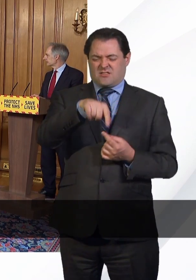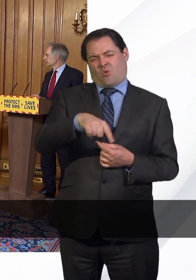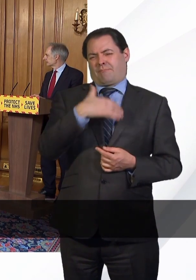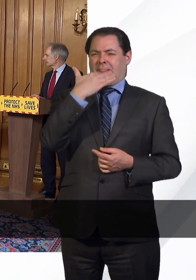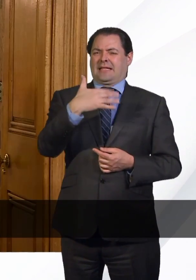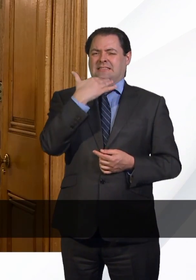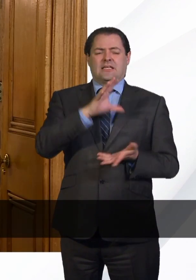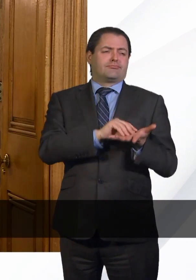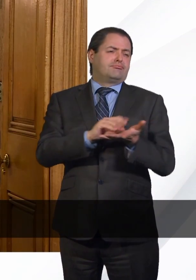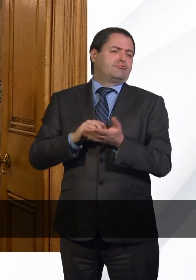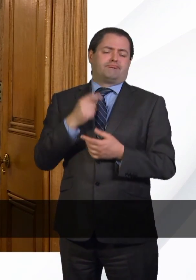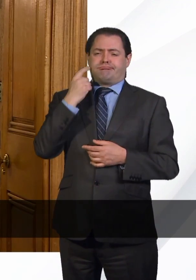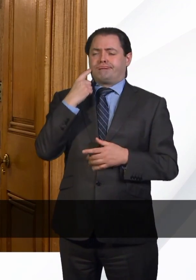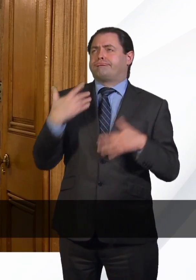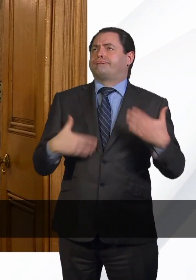find as many of the